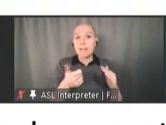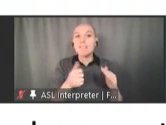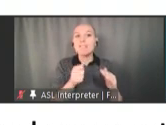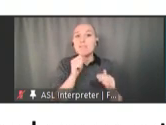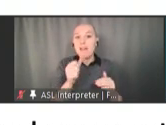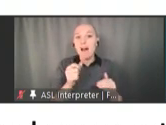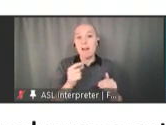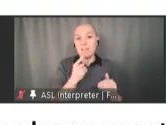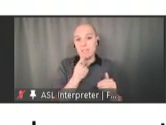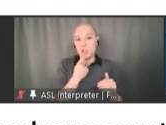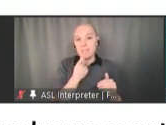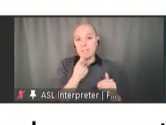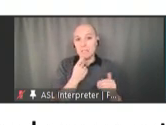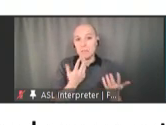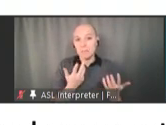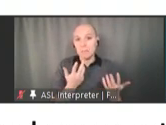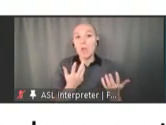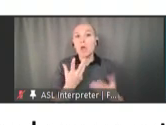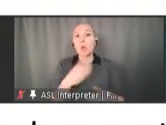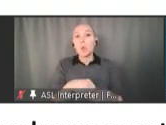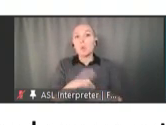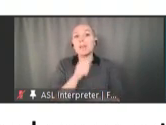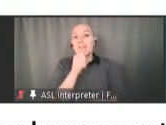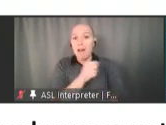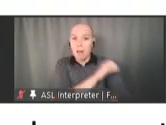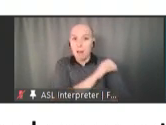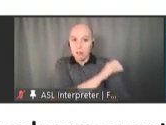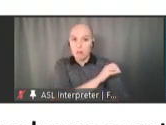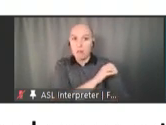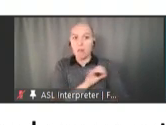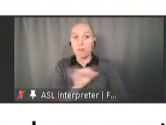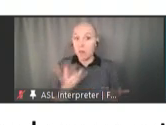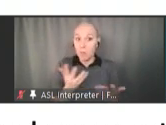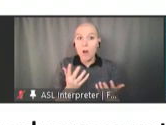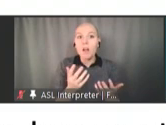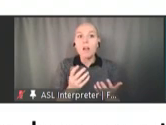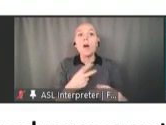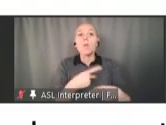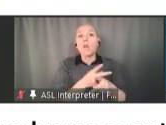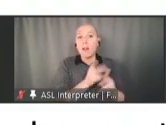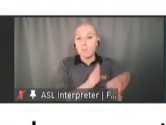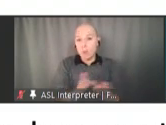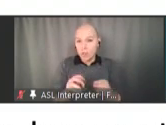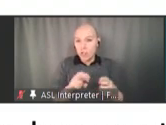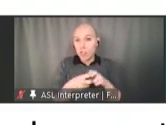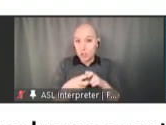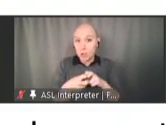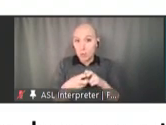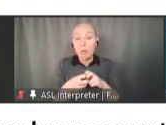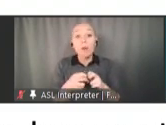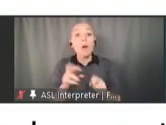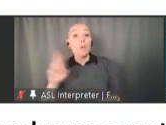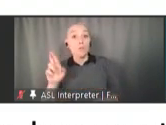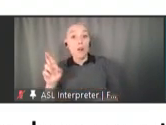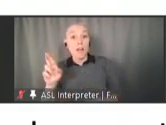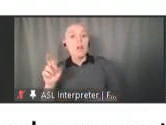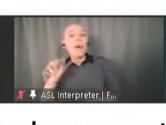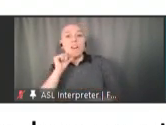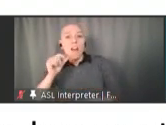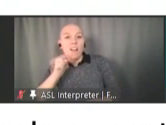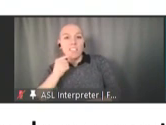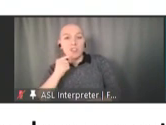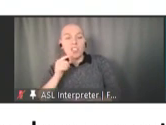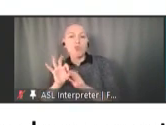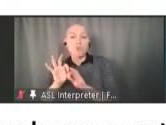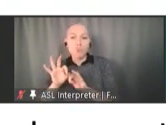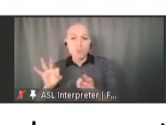non-clinical, like product preparation issues. The table on the right lists the top 10 non-serious clinical outcomes